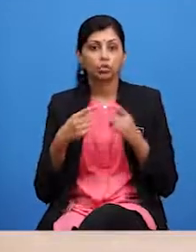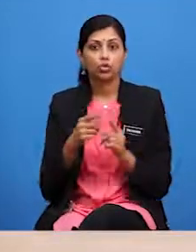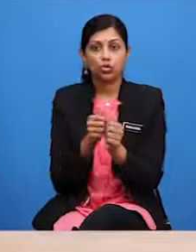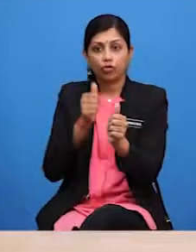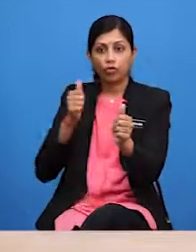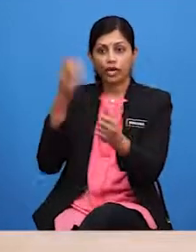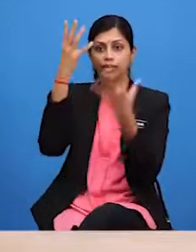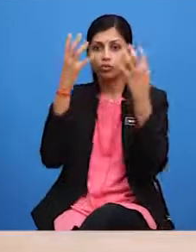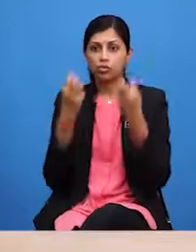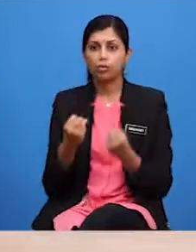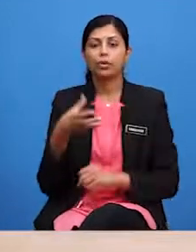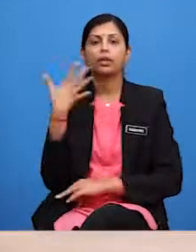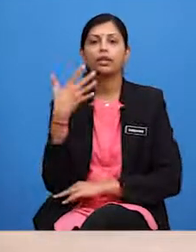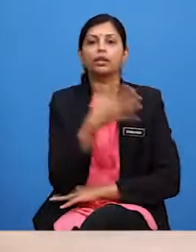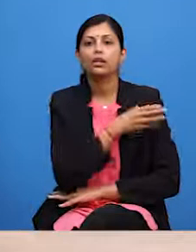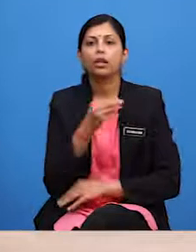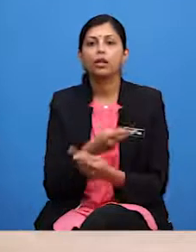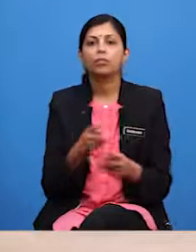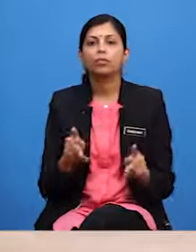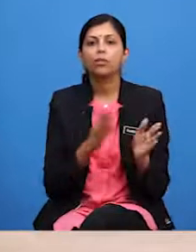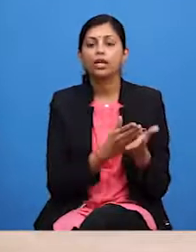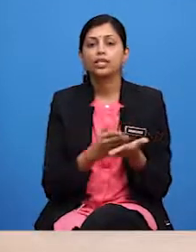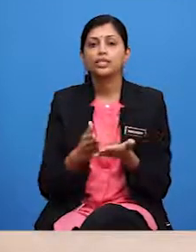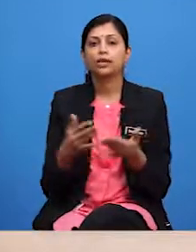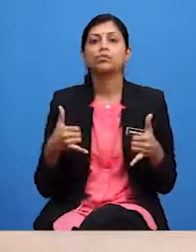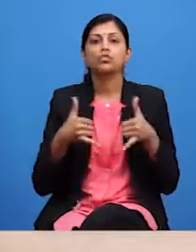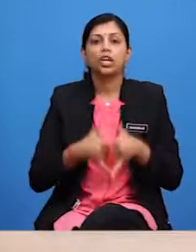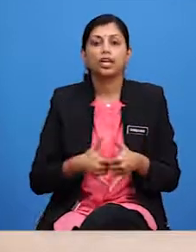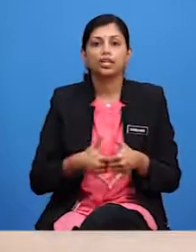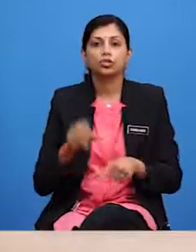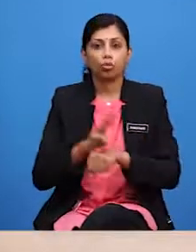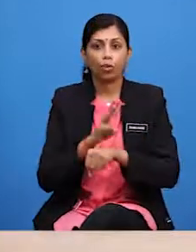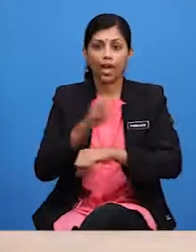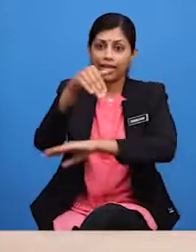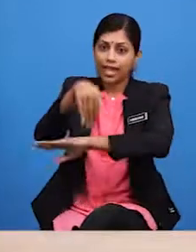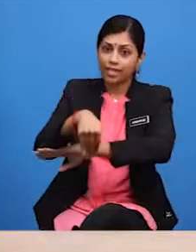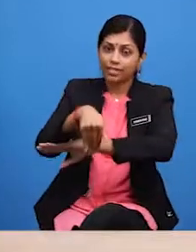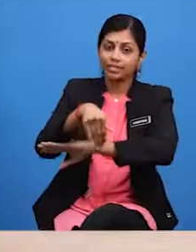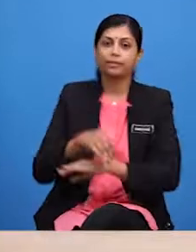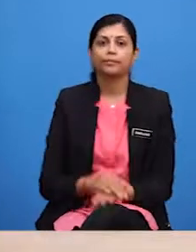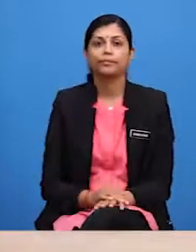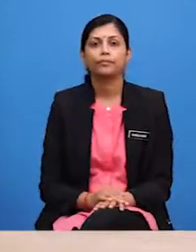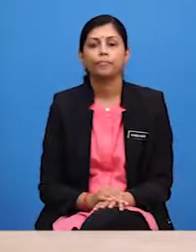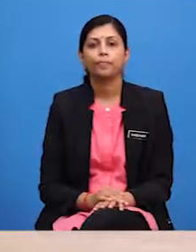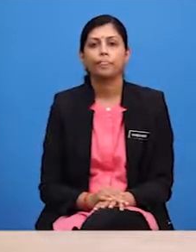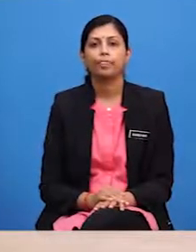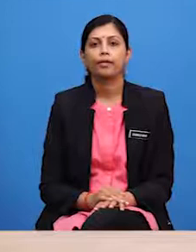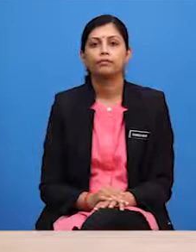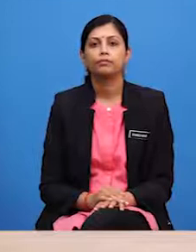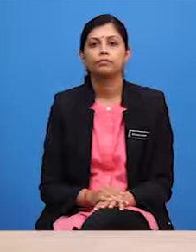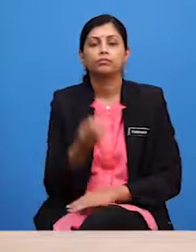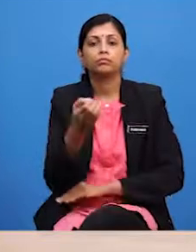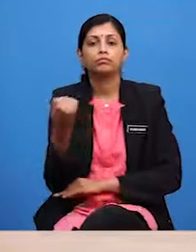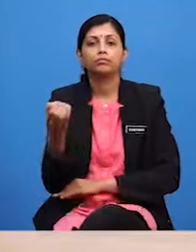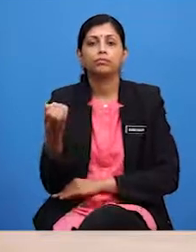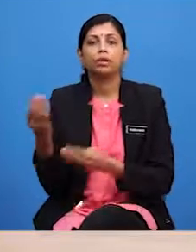absorbing heat and prepare some jackets so that you can wear them at night. As for equipment,